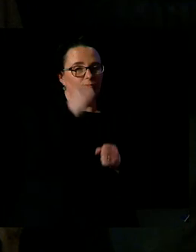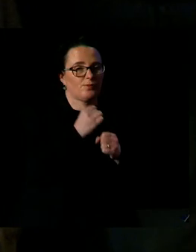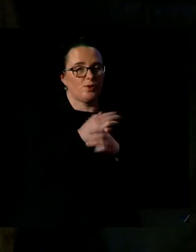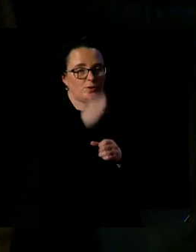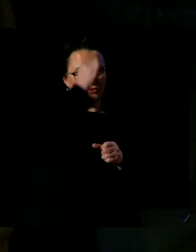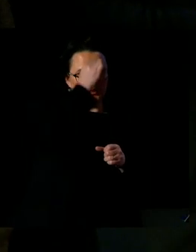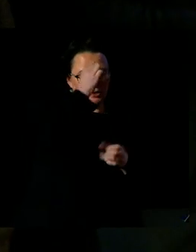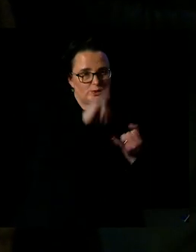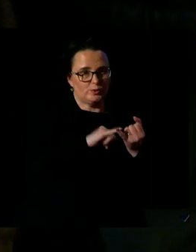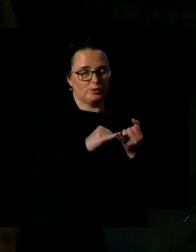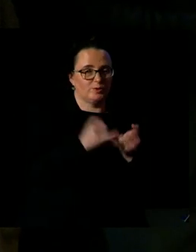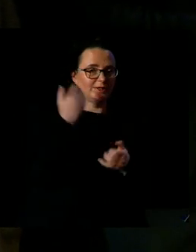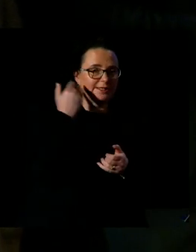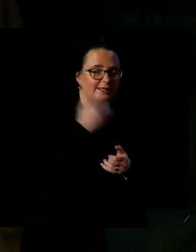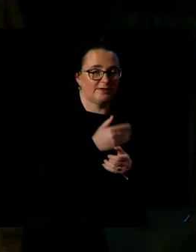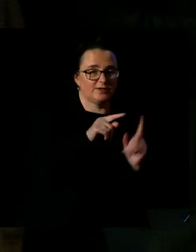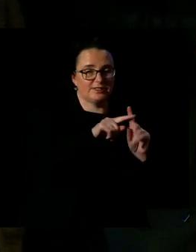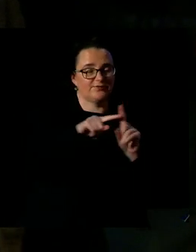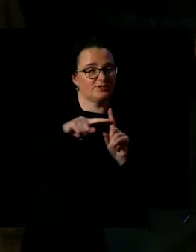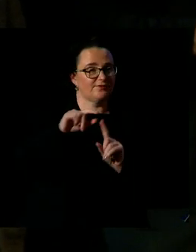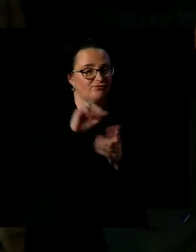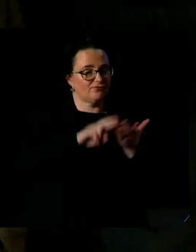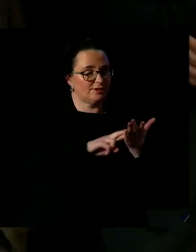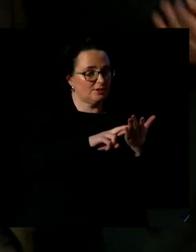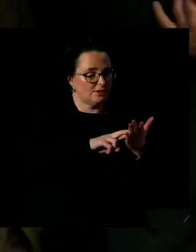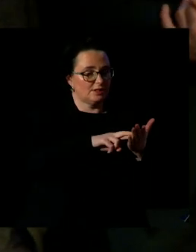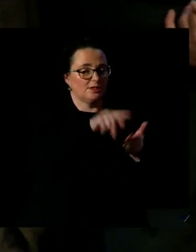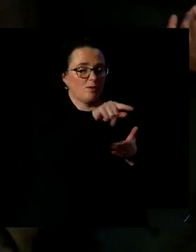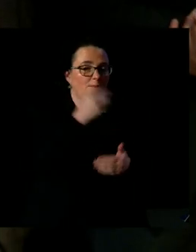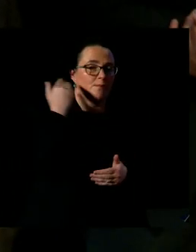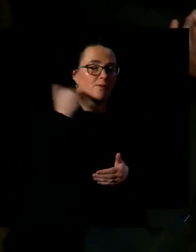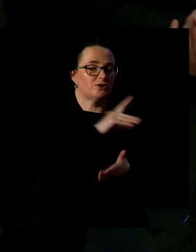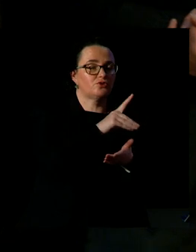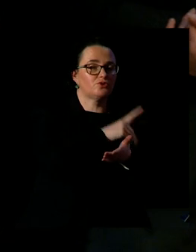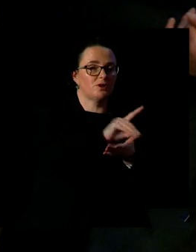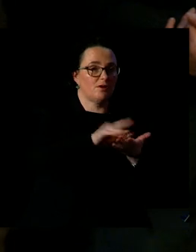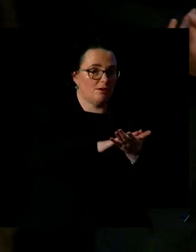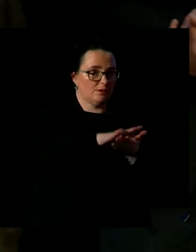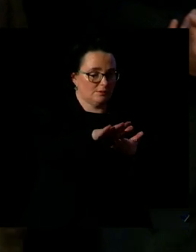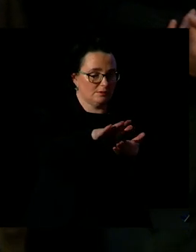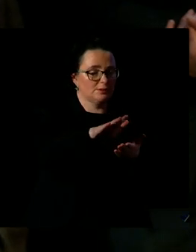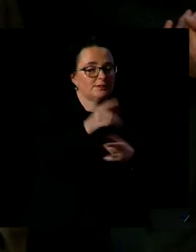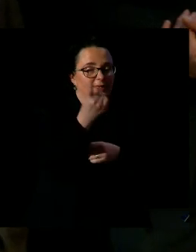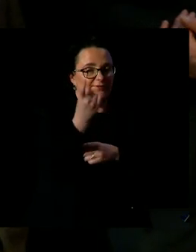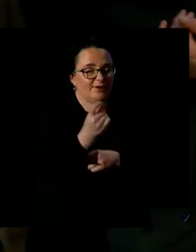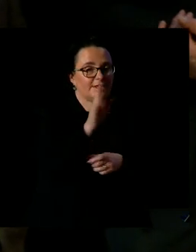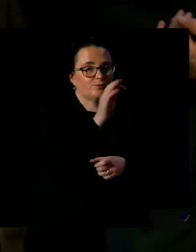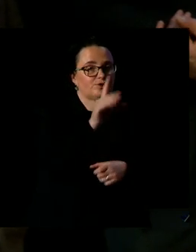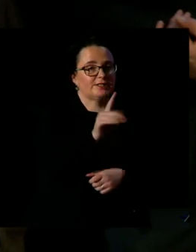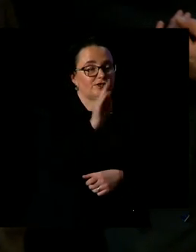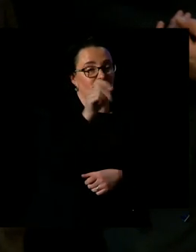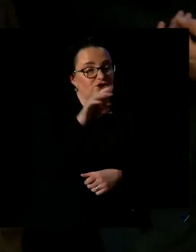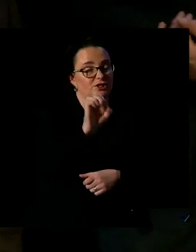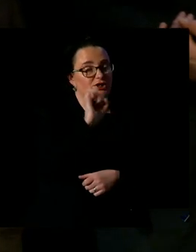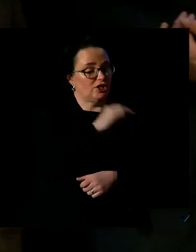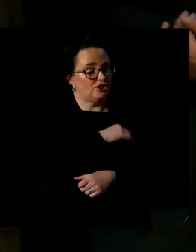in memory of the Christian victims of all denominations who were persecuted and murdered during the Holocaust, I invite Bree